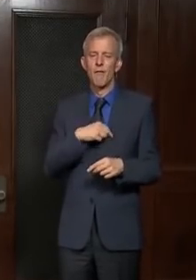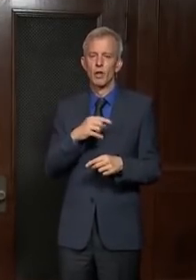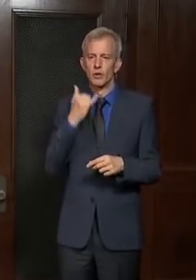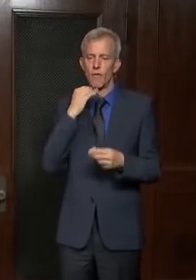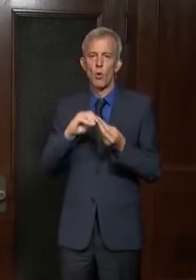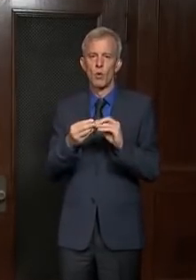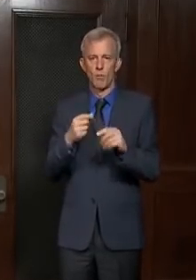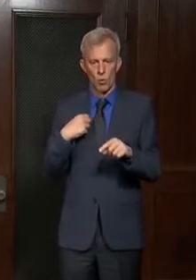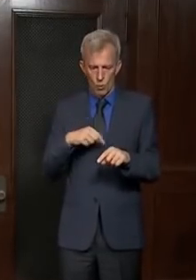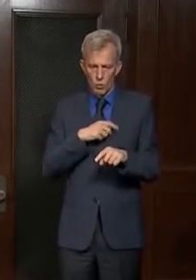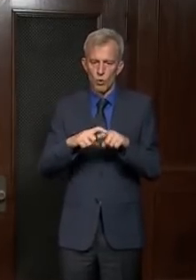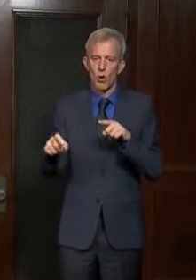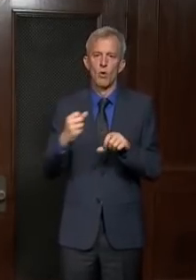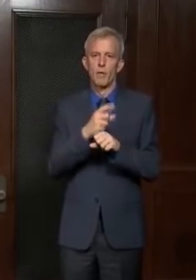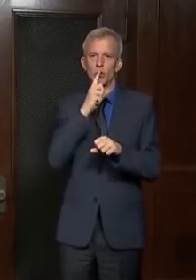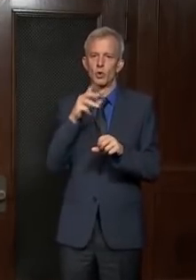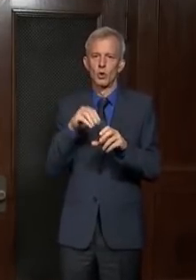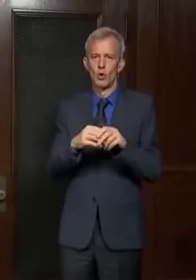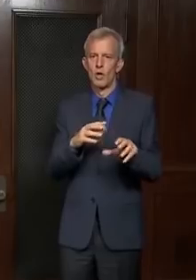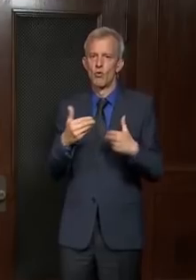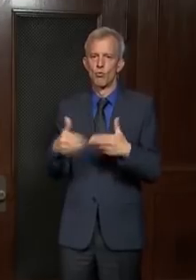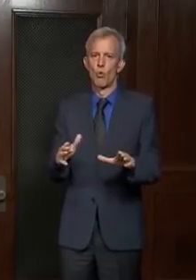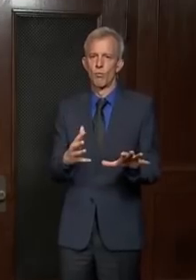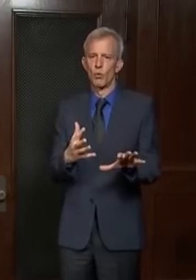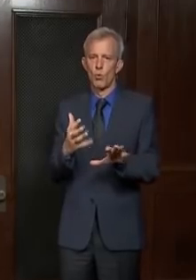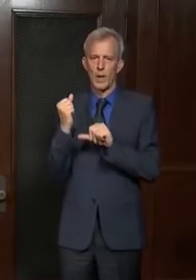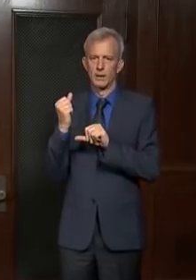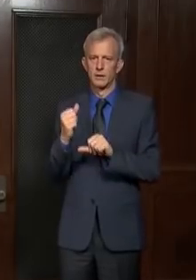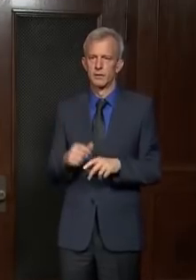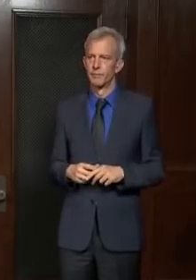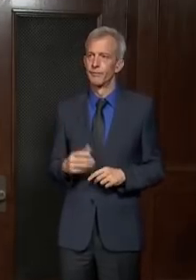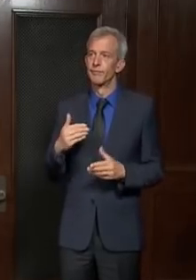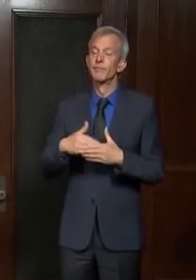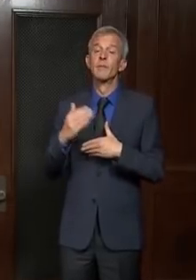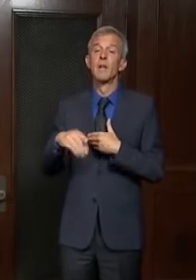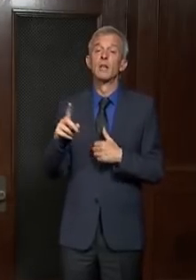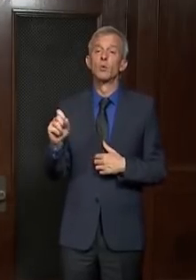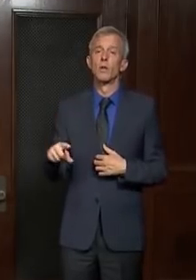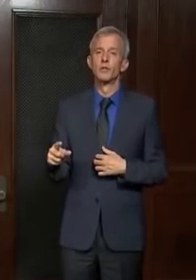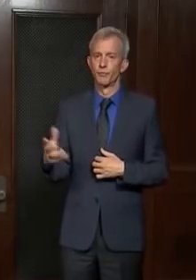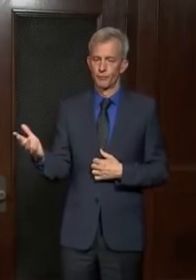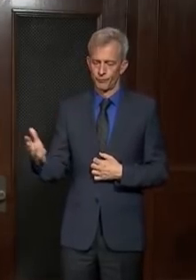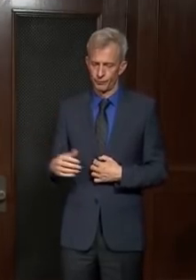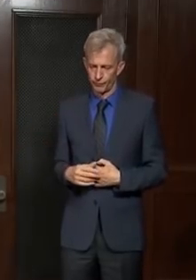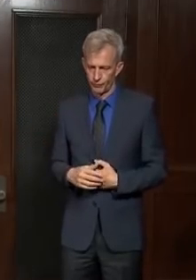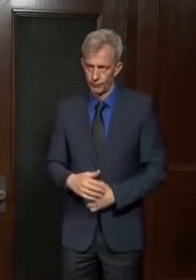quick. Thanks for that. Appreciate it. Great. Next question.